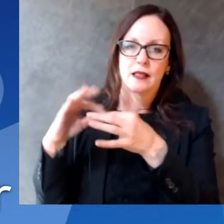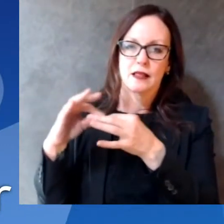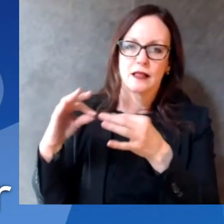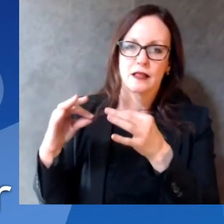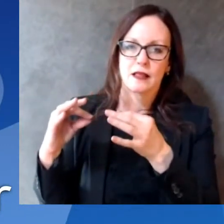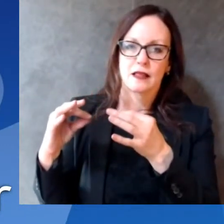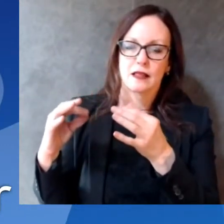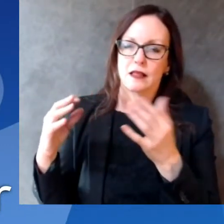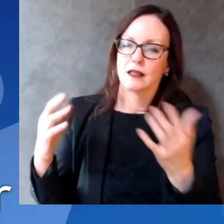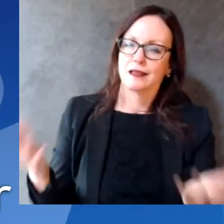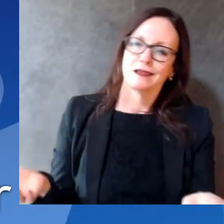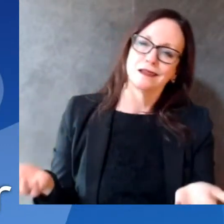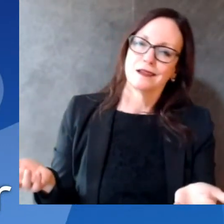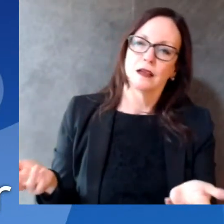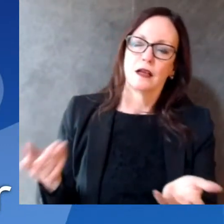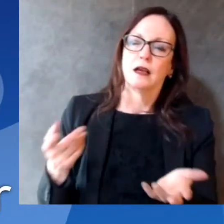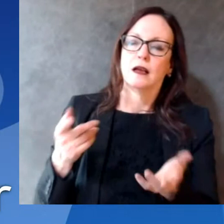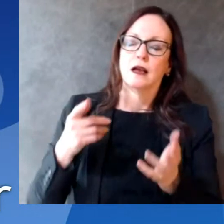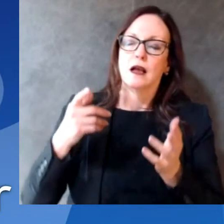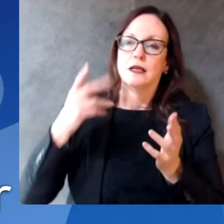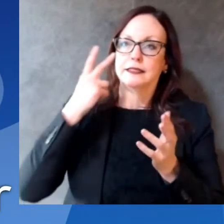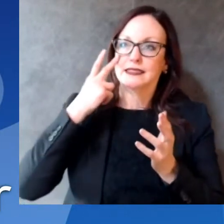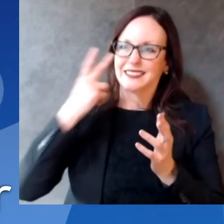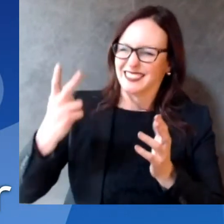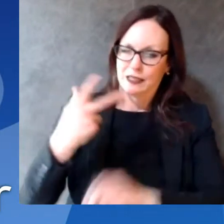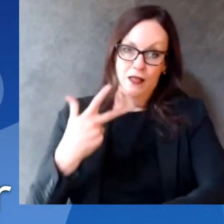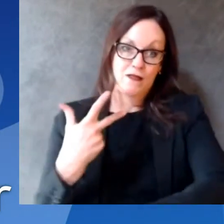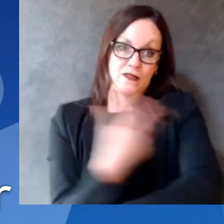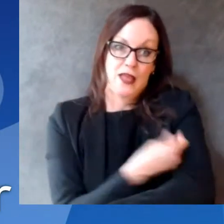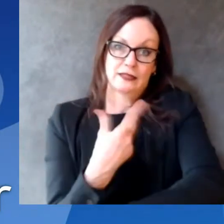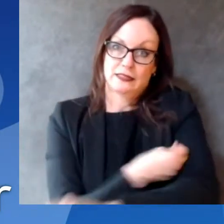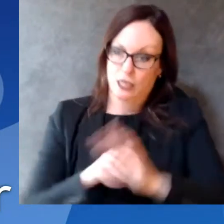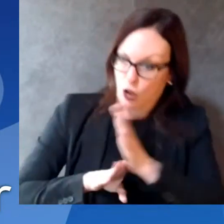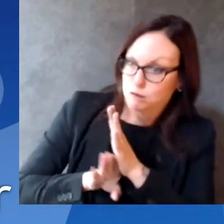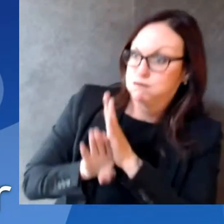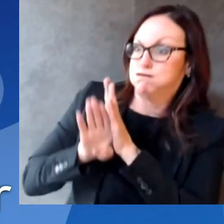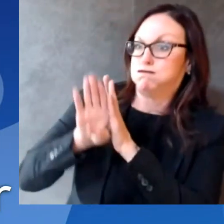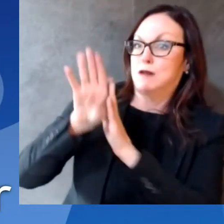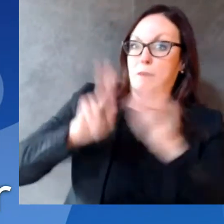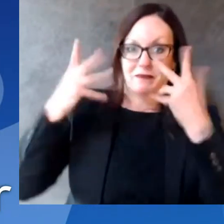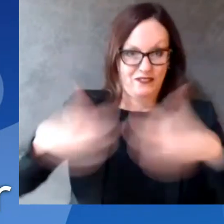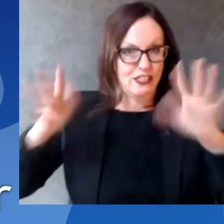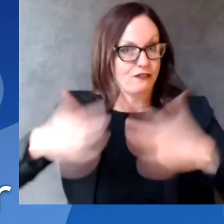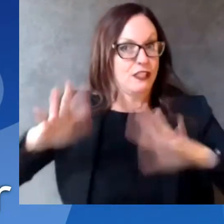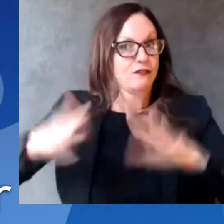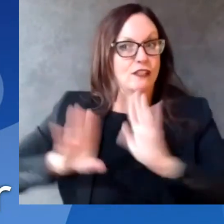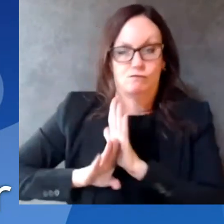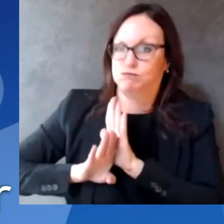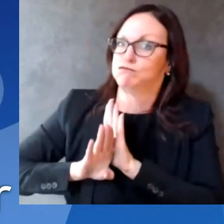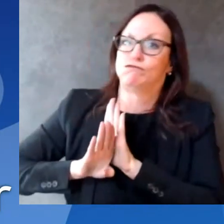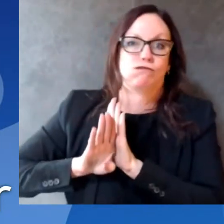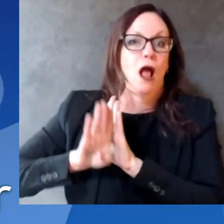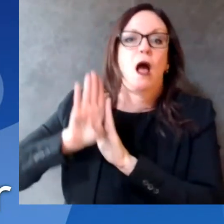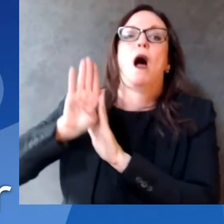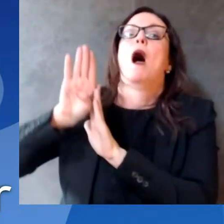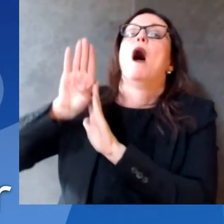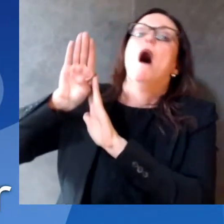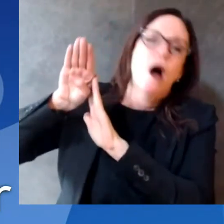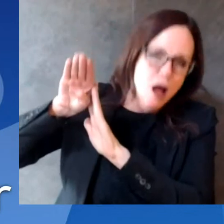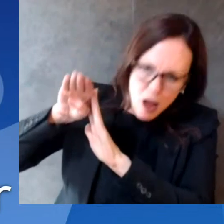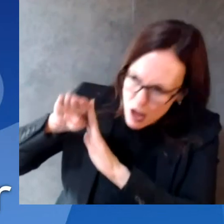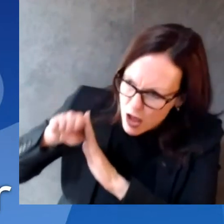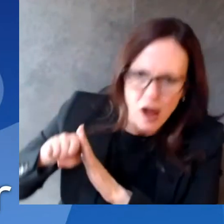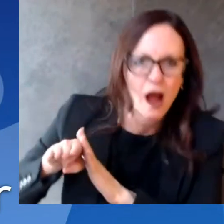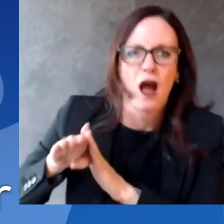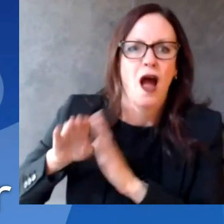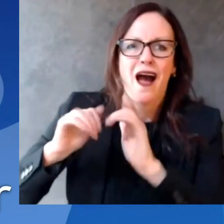they become eligible. But not all vaccinators are administering the Pfizer vaccine at the moment. Do you